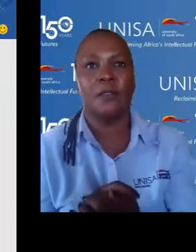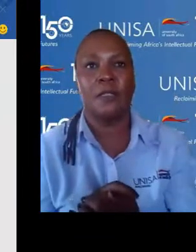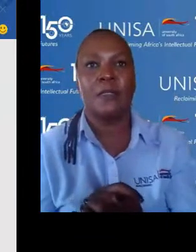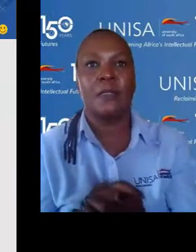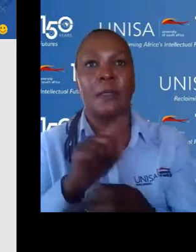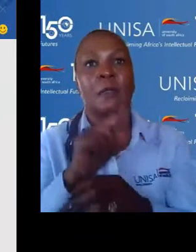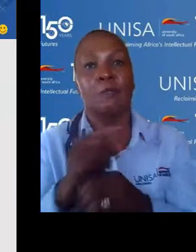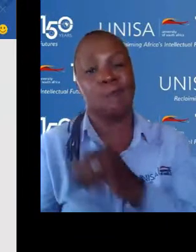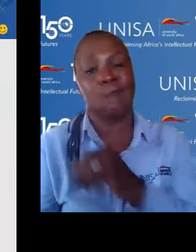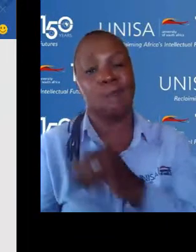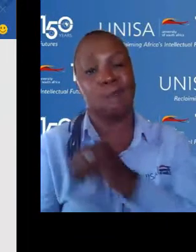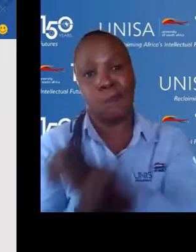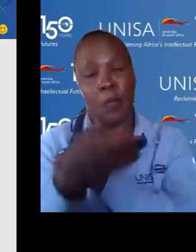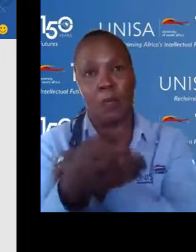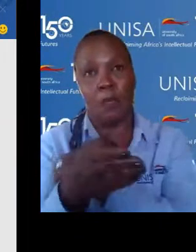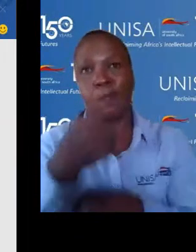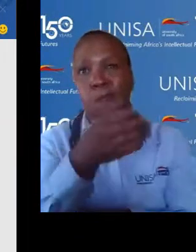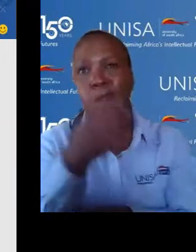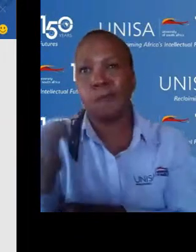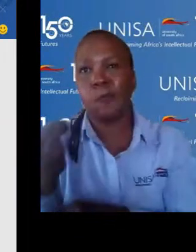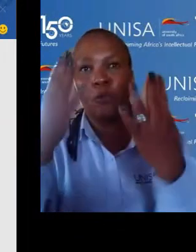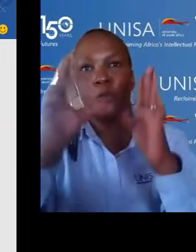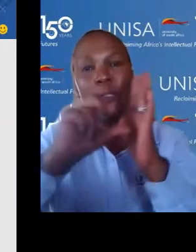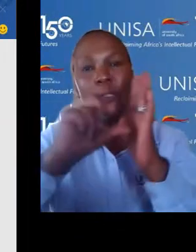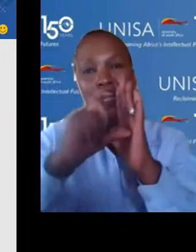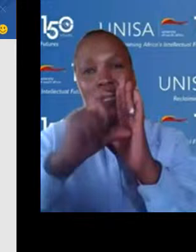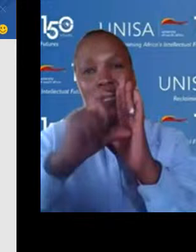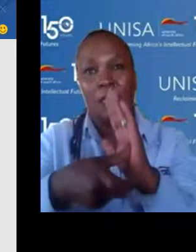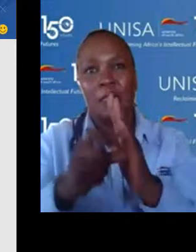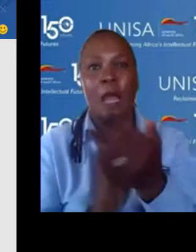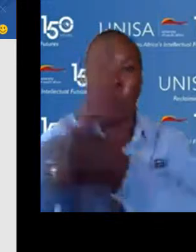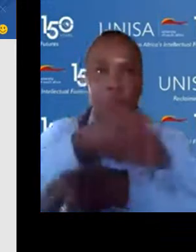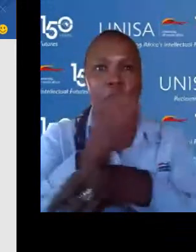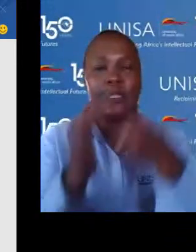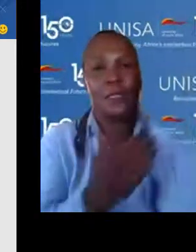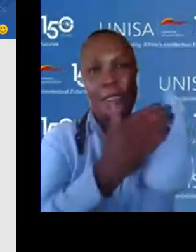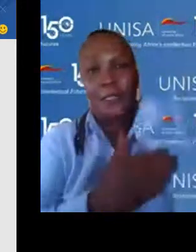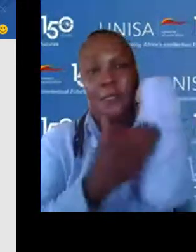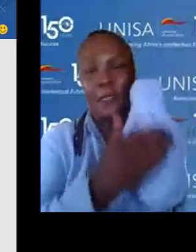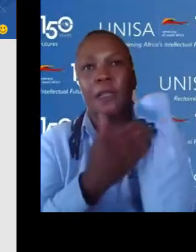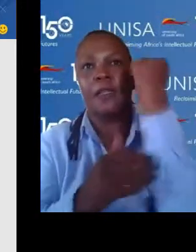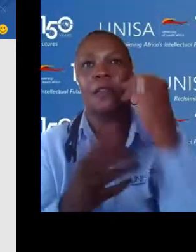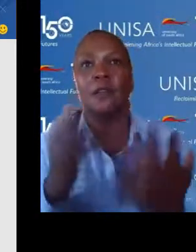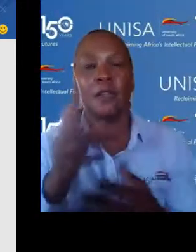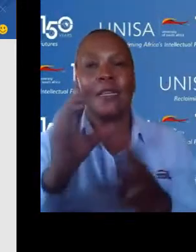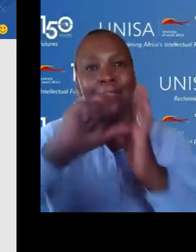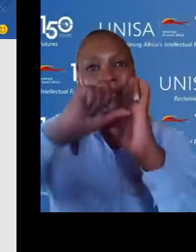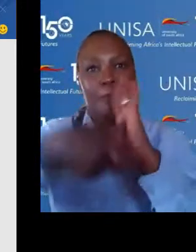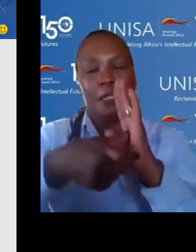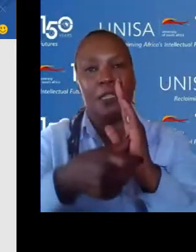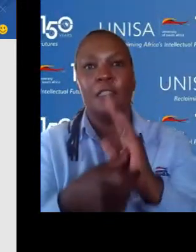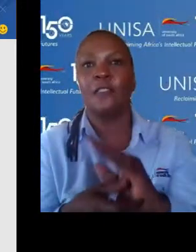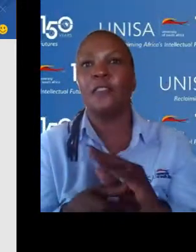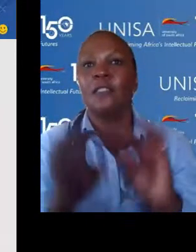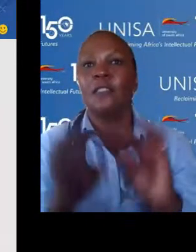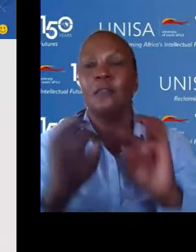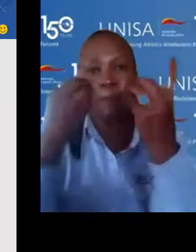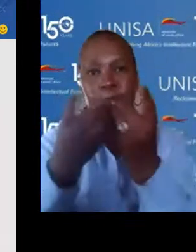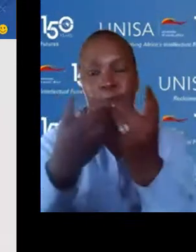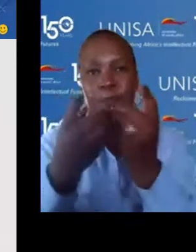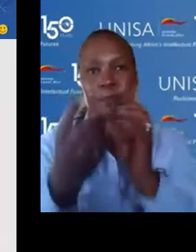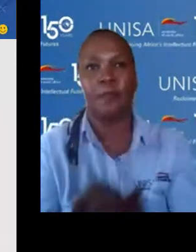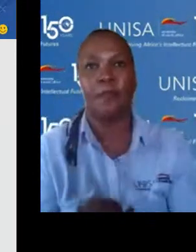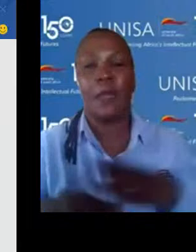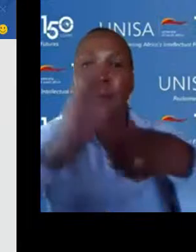attended by students with disabilities across the country and disability units. The purpose of